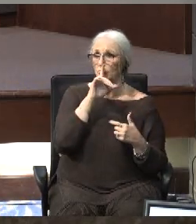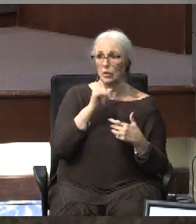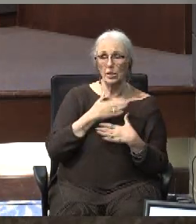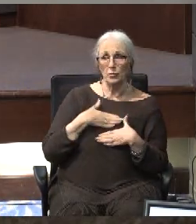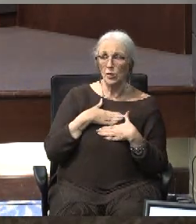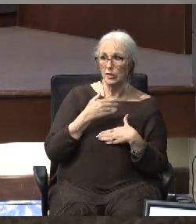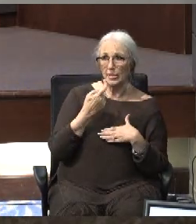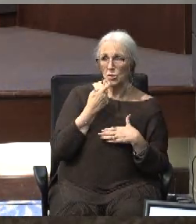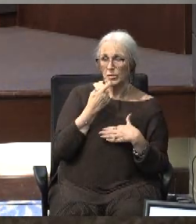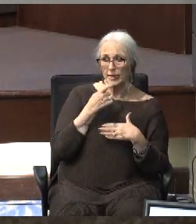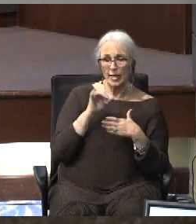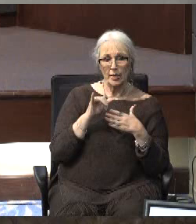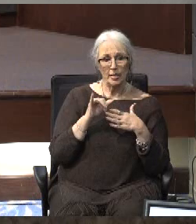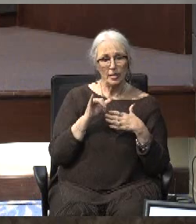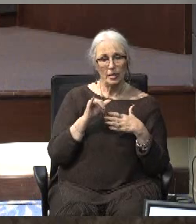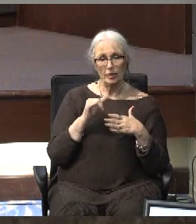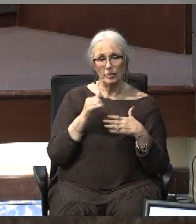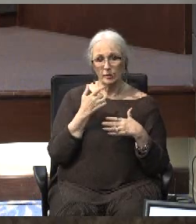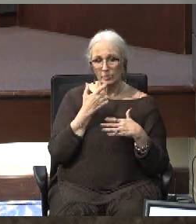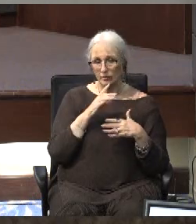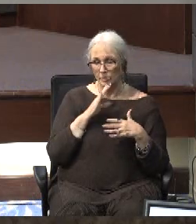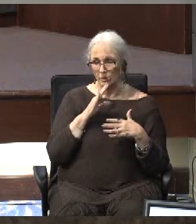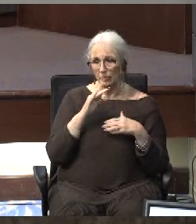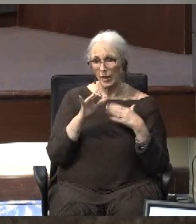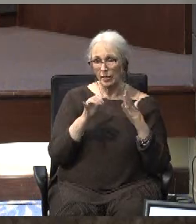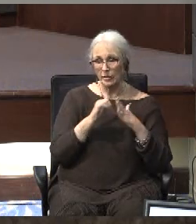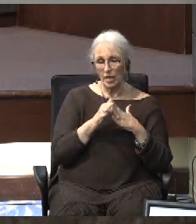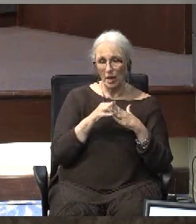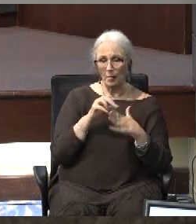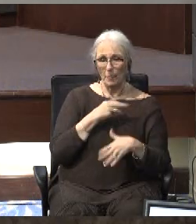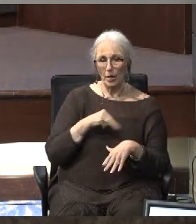that word of encouragement, Mayor.